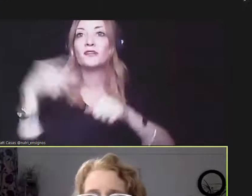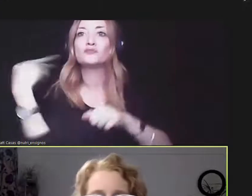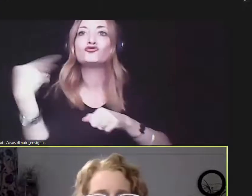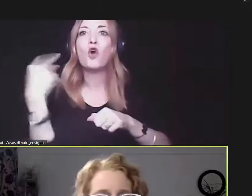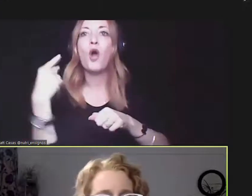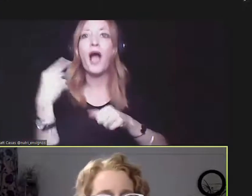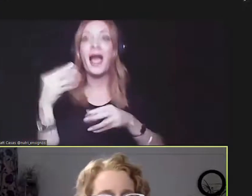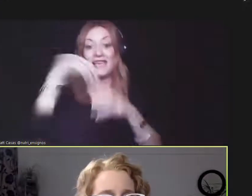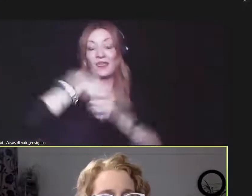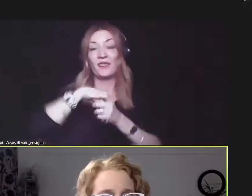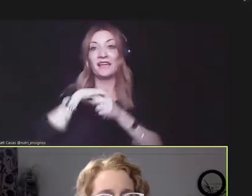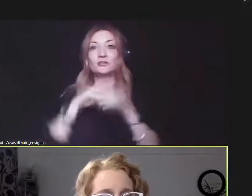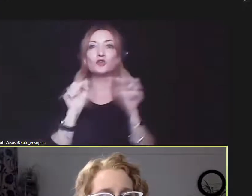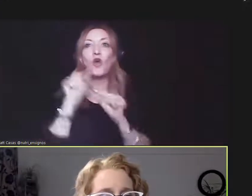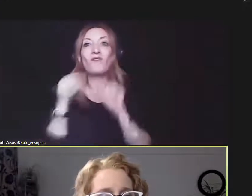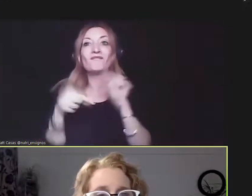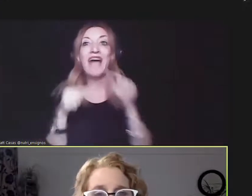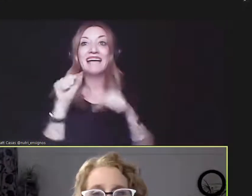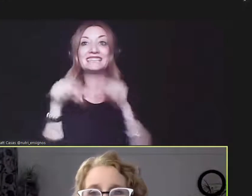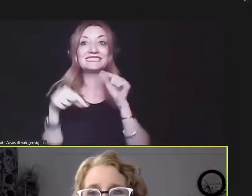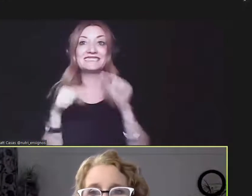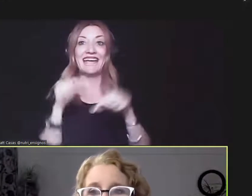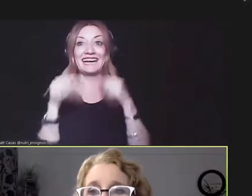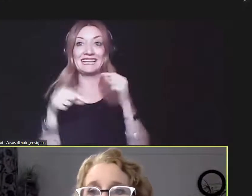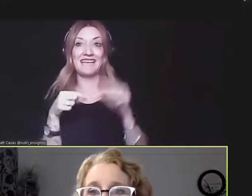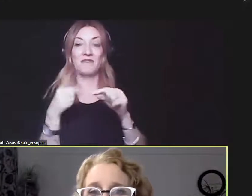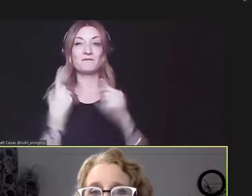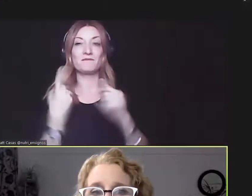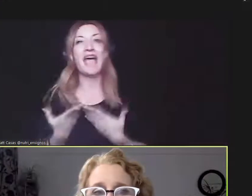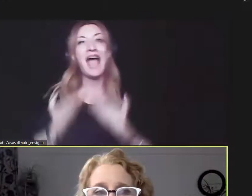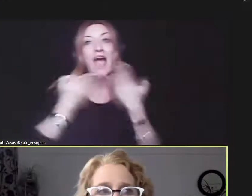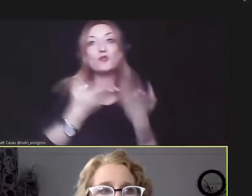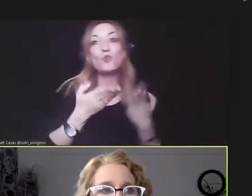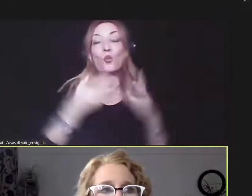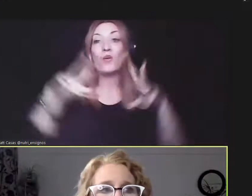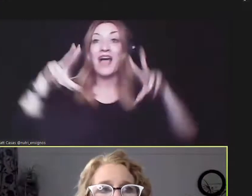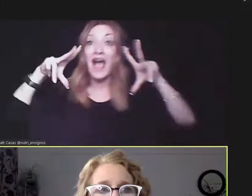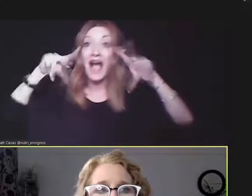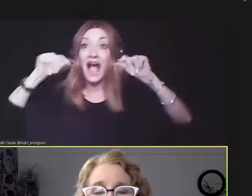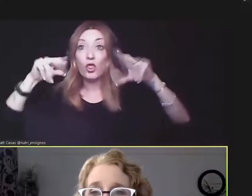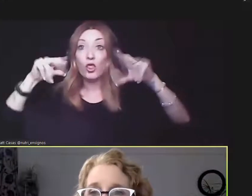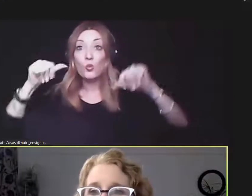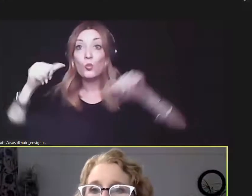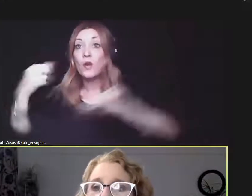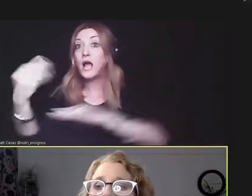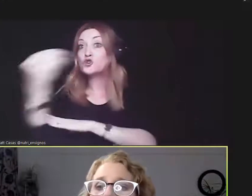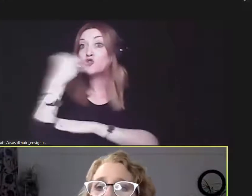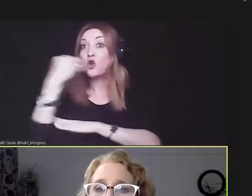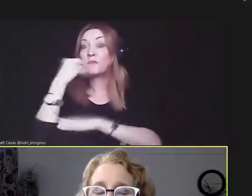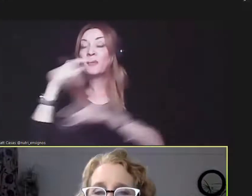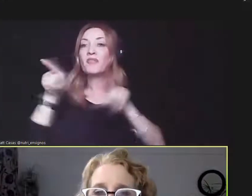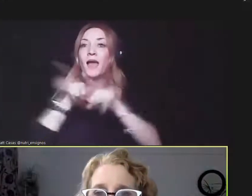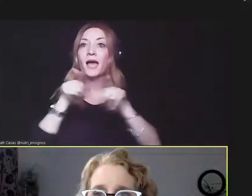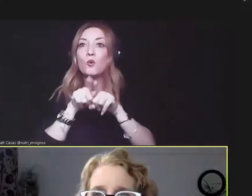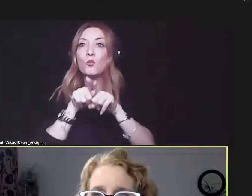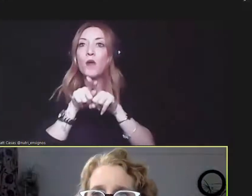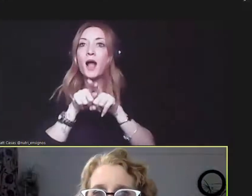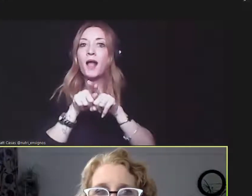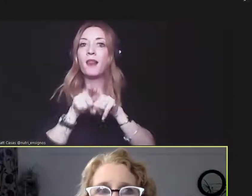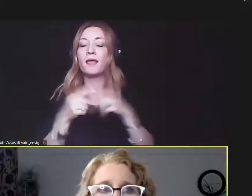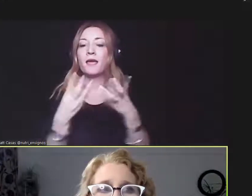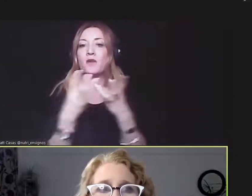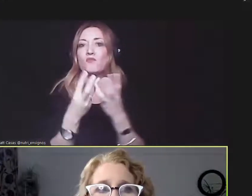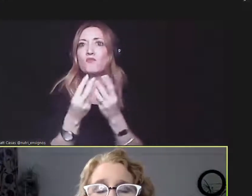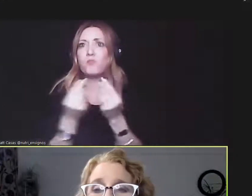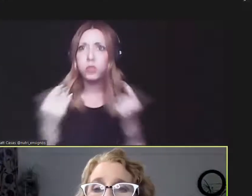in the food. So not only does fermentation help to